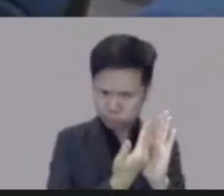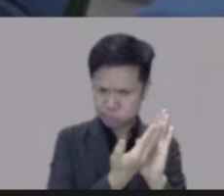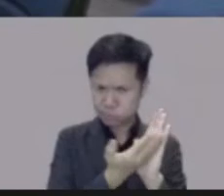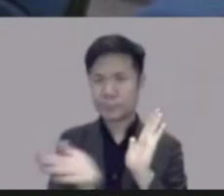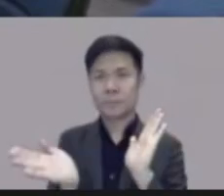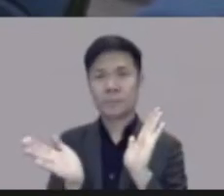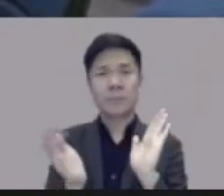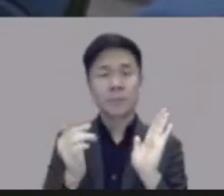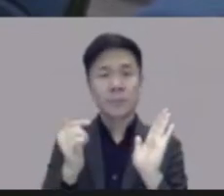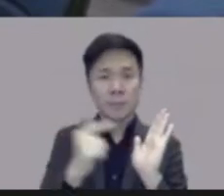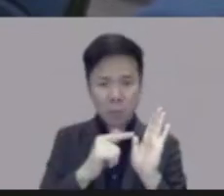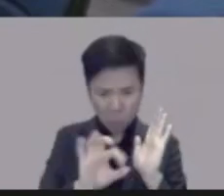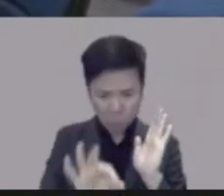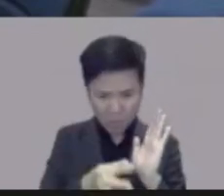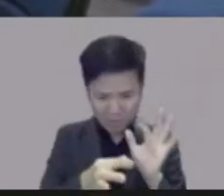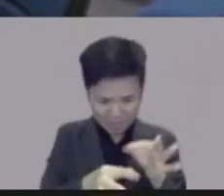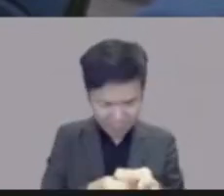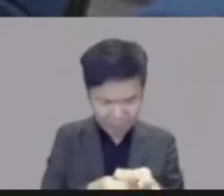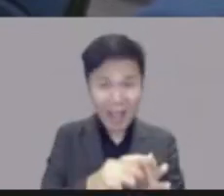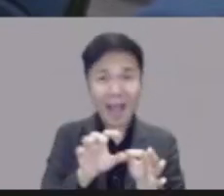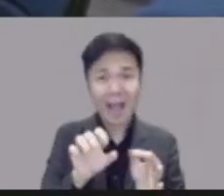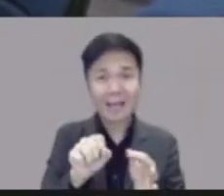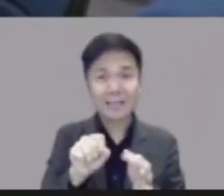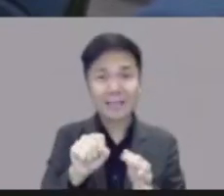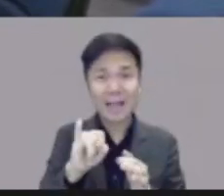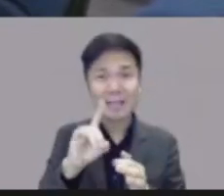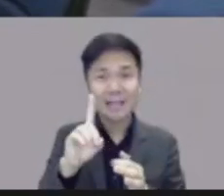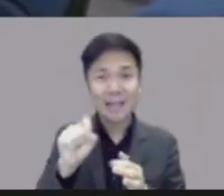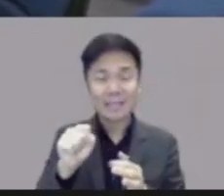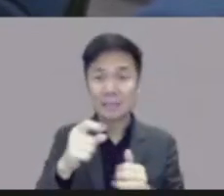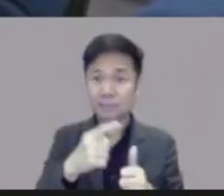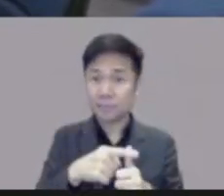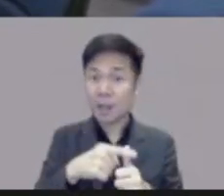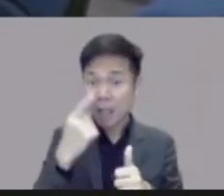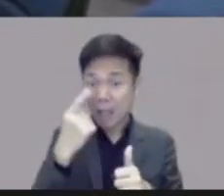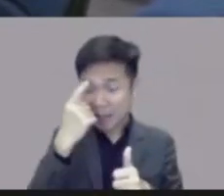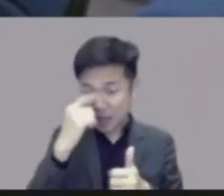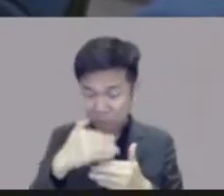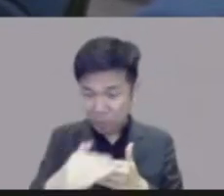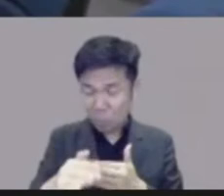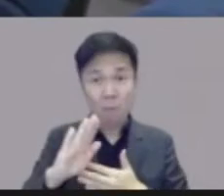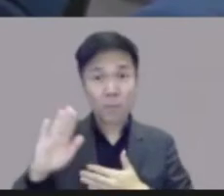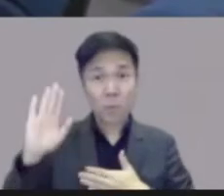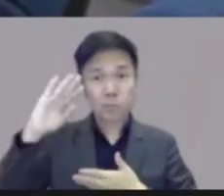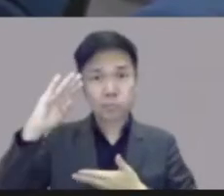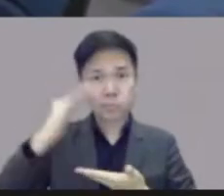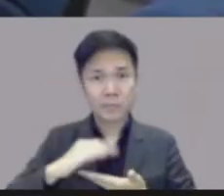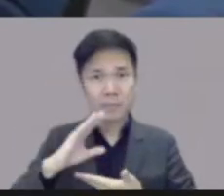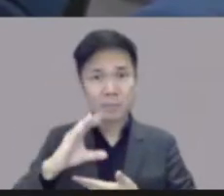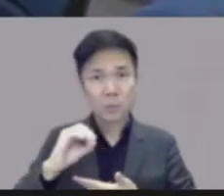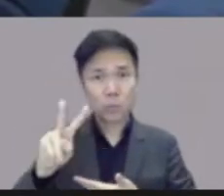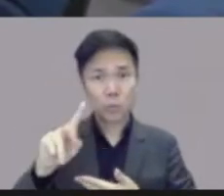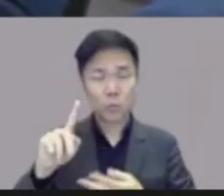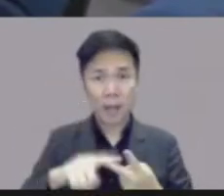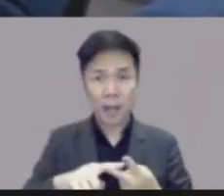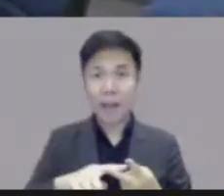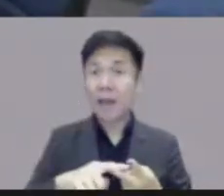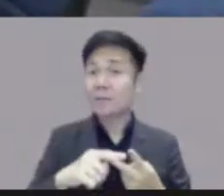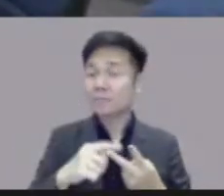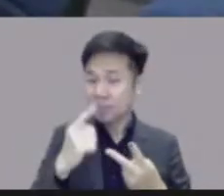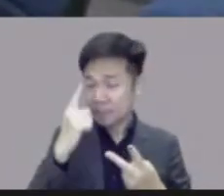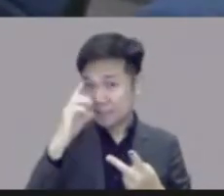small island developing State covering issues such as long-term Net Zero commitments carbon budgets carbon Market